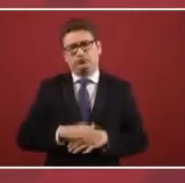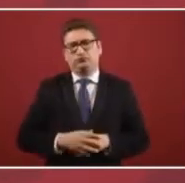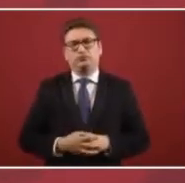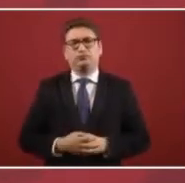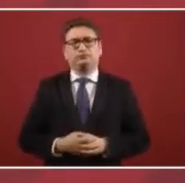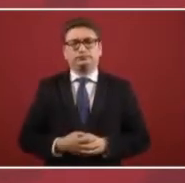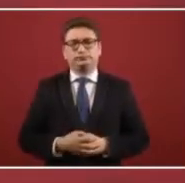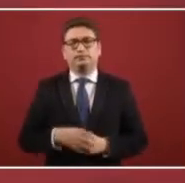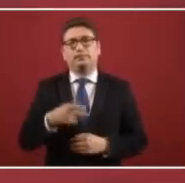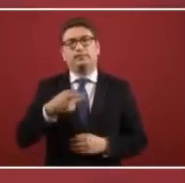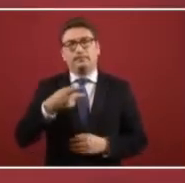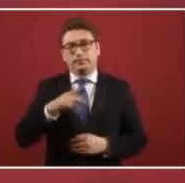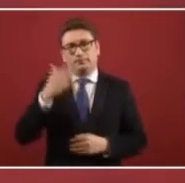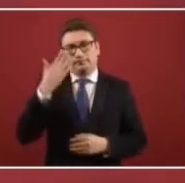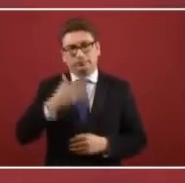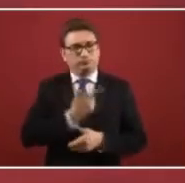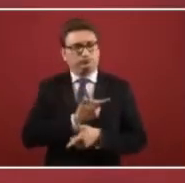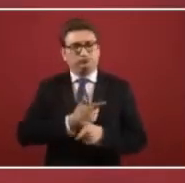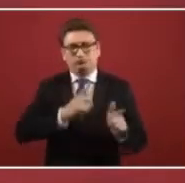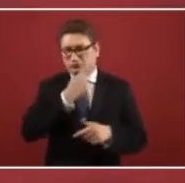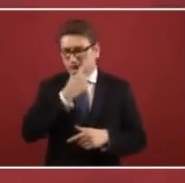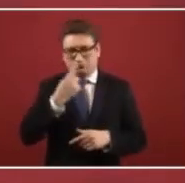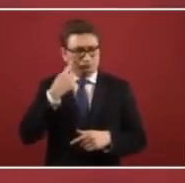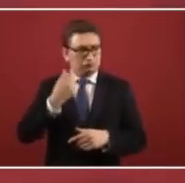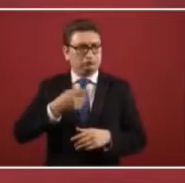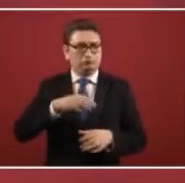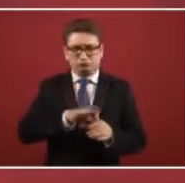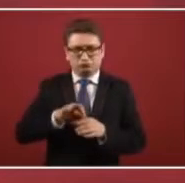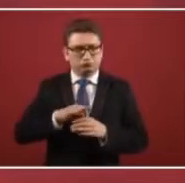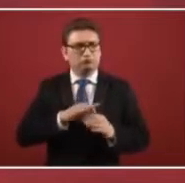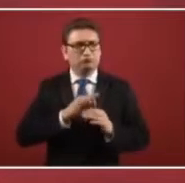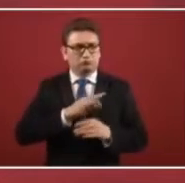everything. However, democracy,